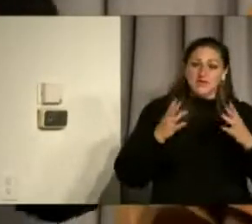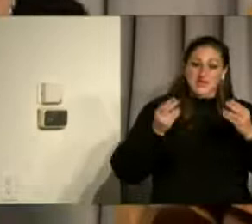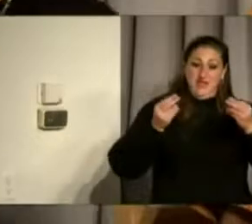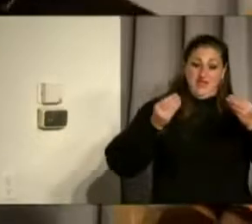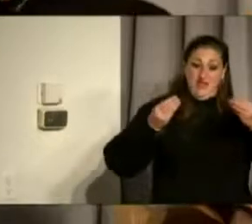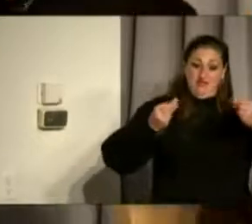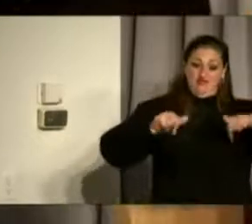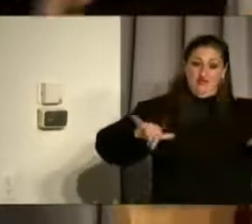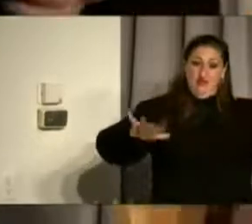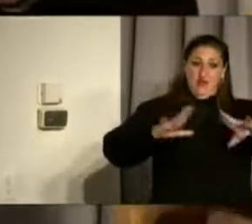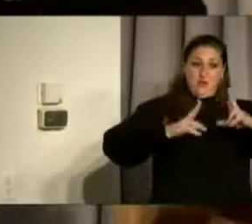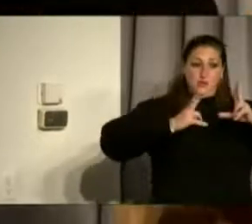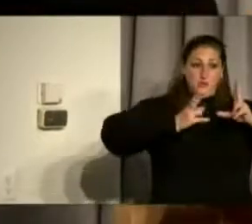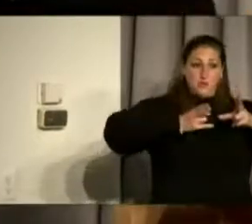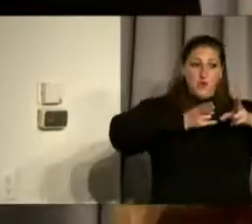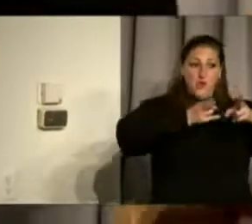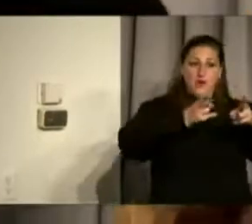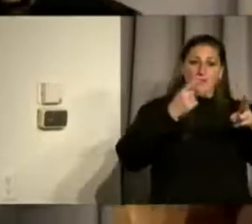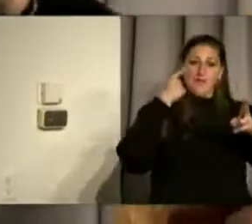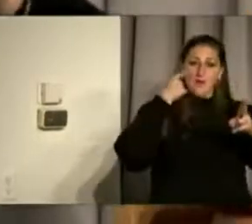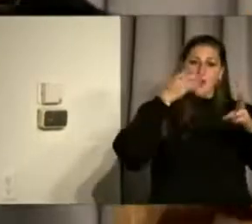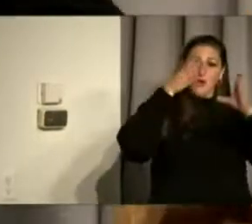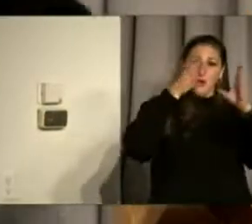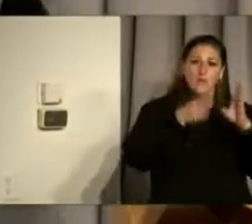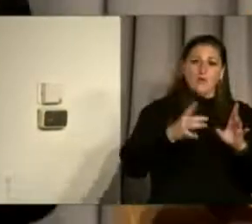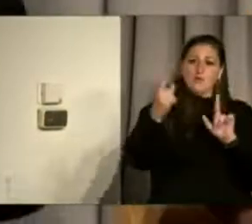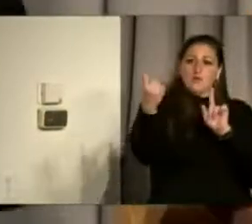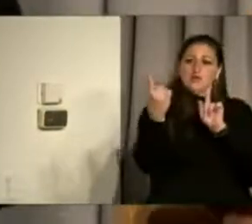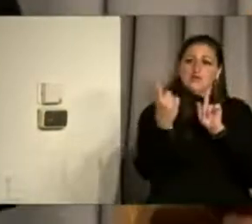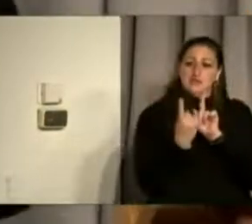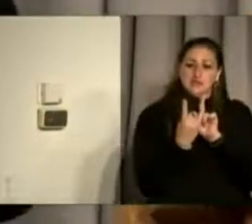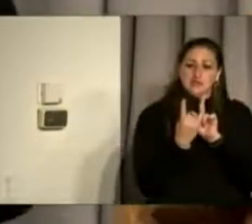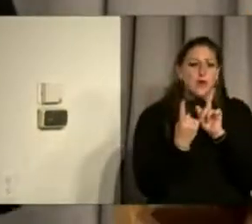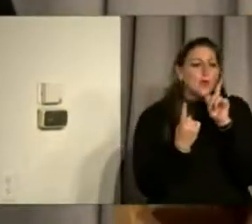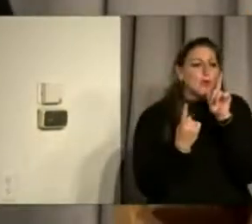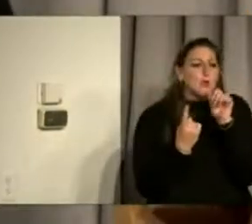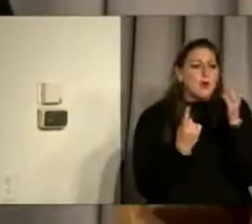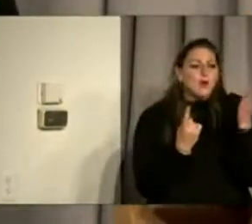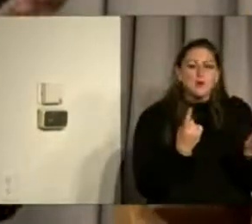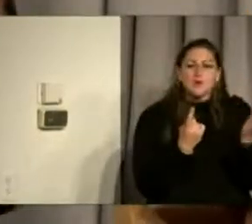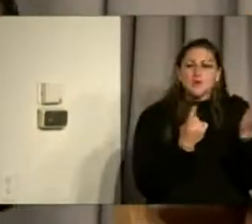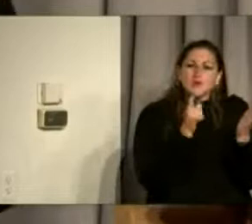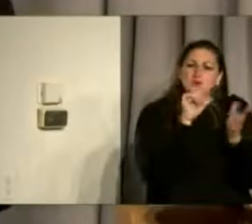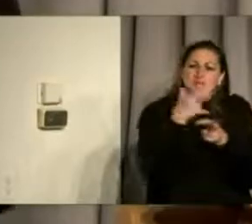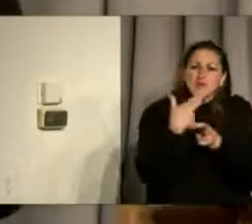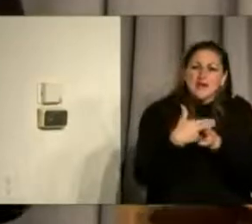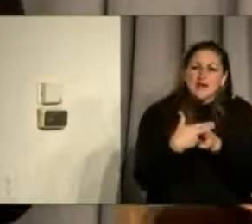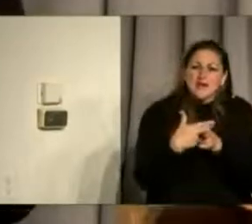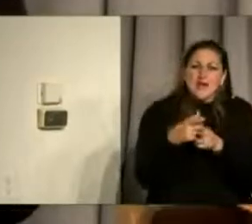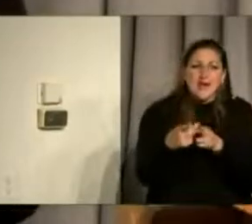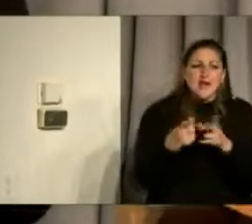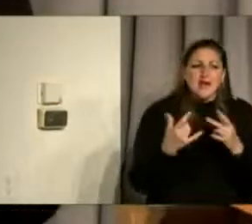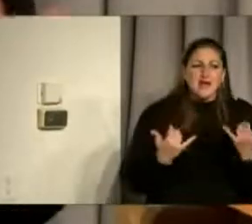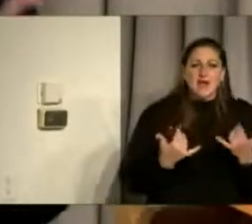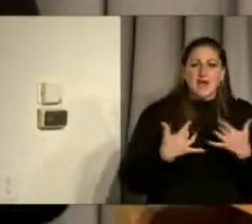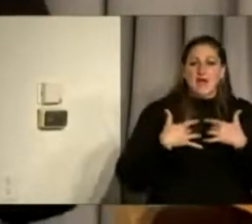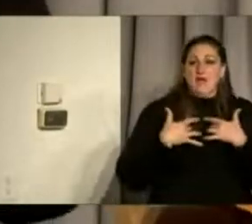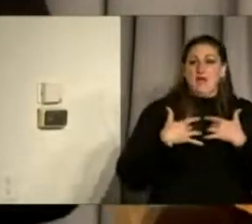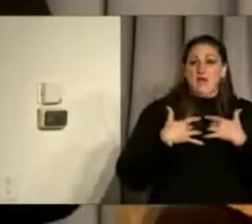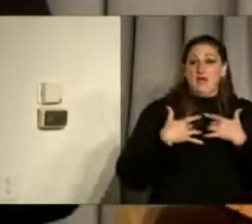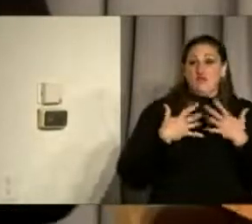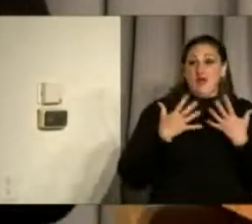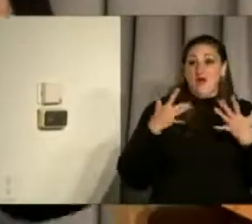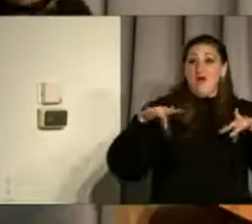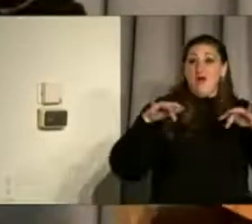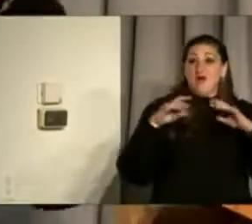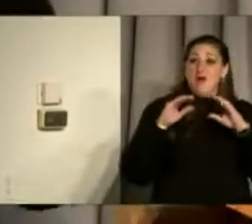grounds, there will be a person there and say, "Who are you? What's your name?" Right now, all I can say is I'm nobody,